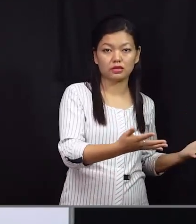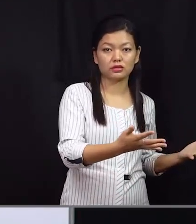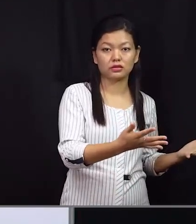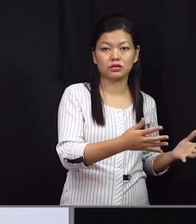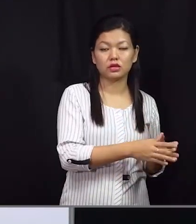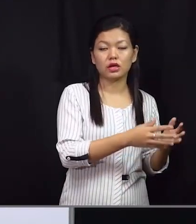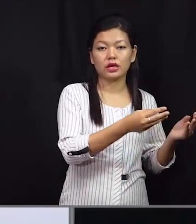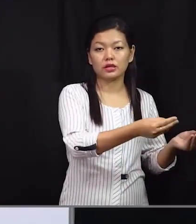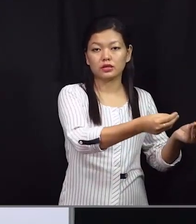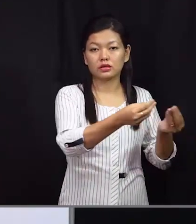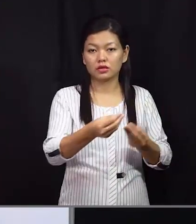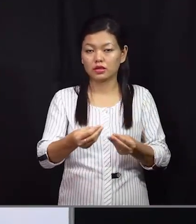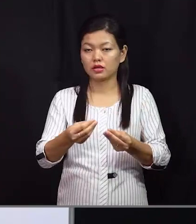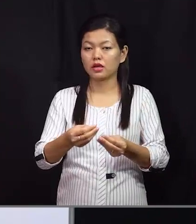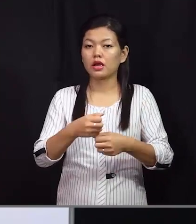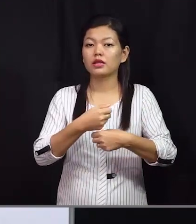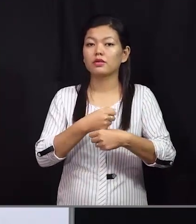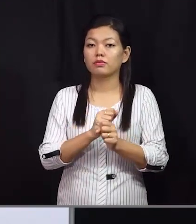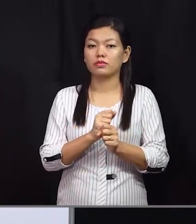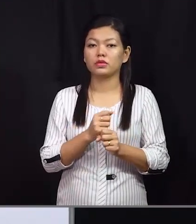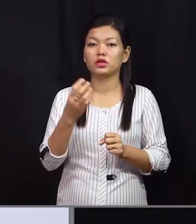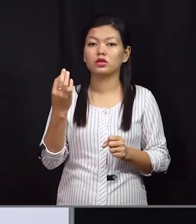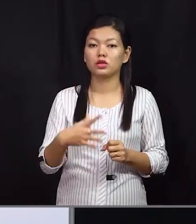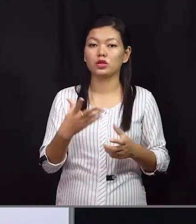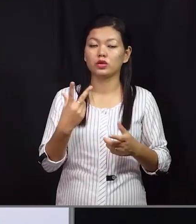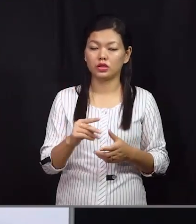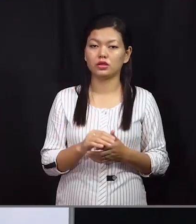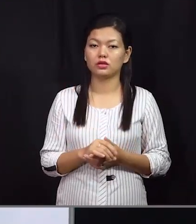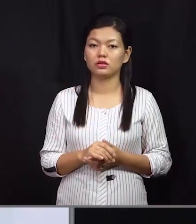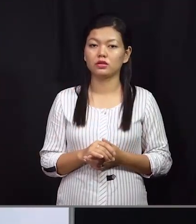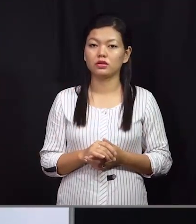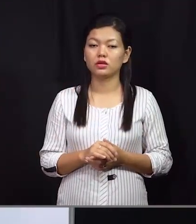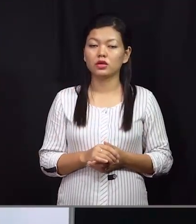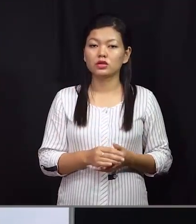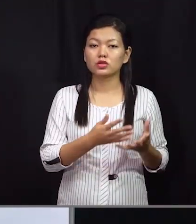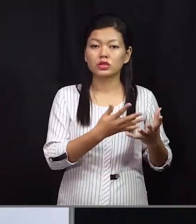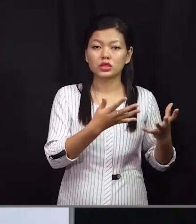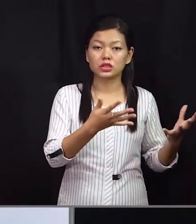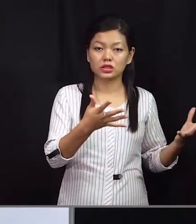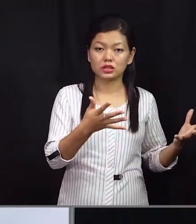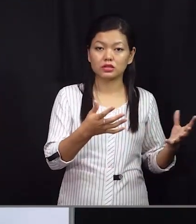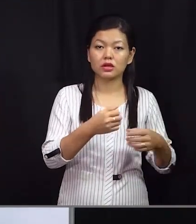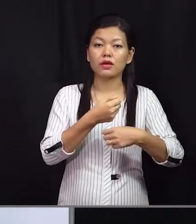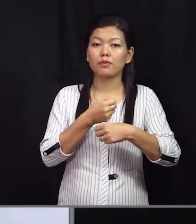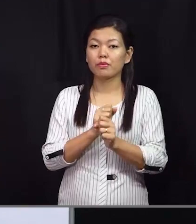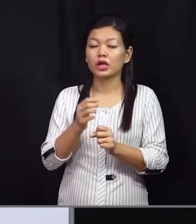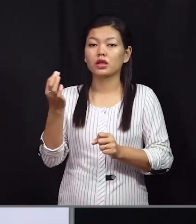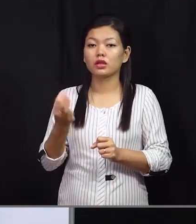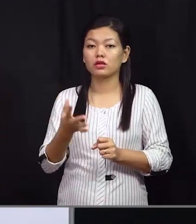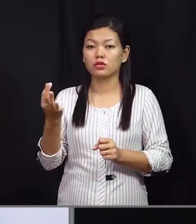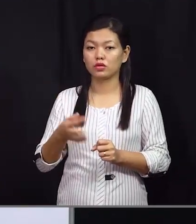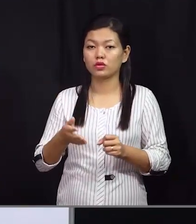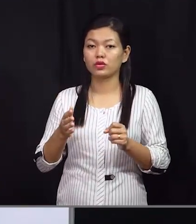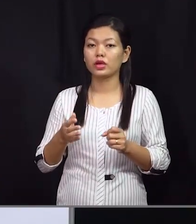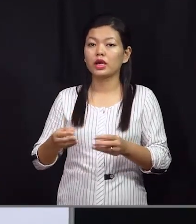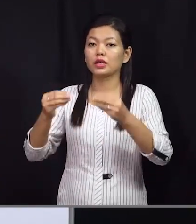So, businessman creates utility. Okay, businessmen convert those raw materials into finished product so that the society